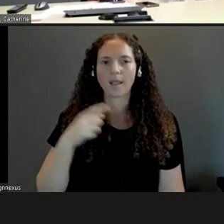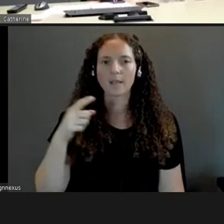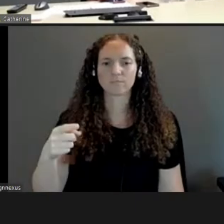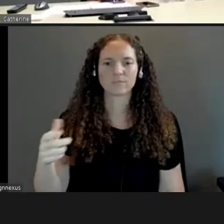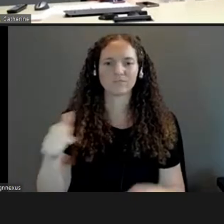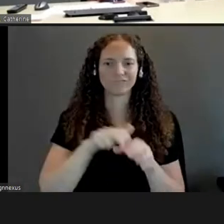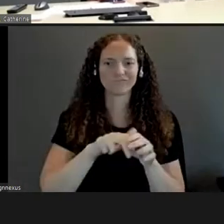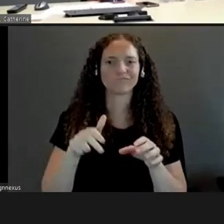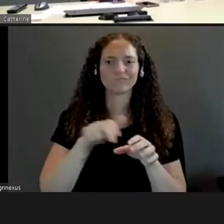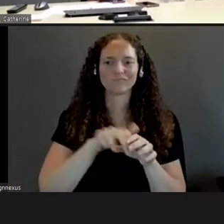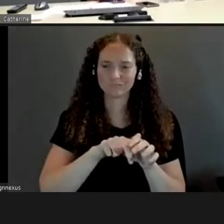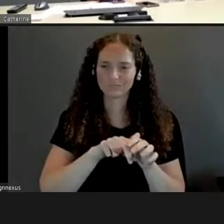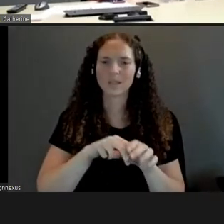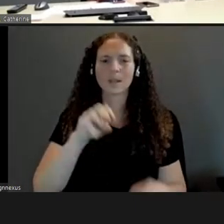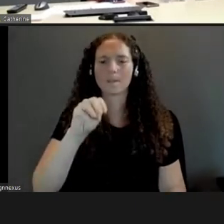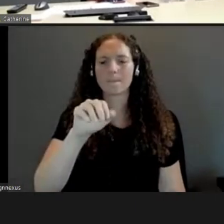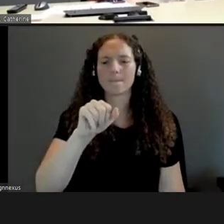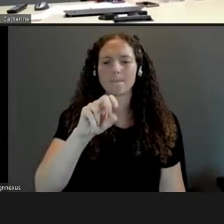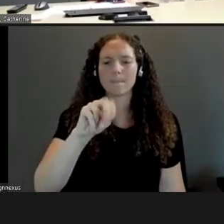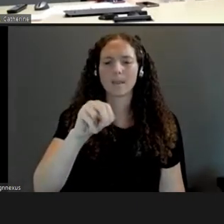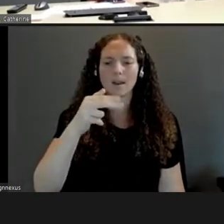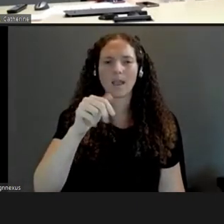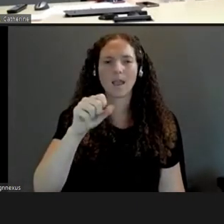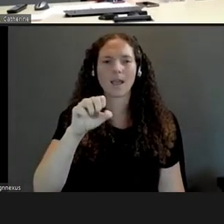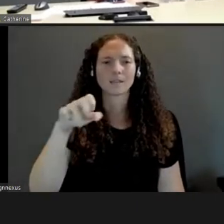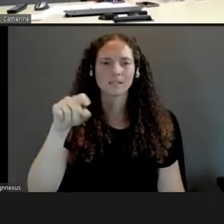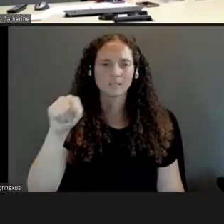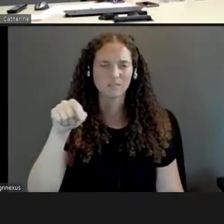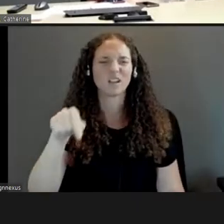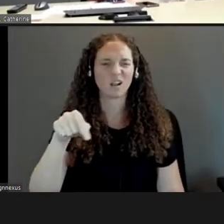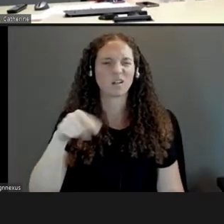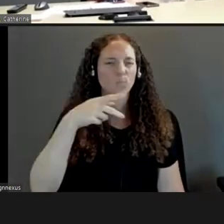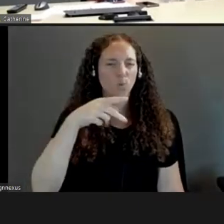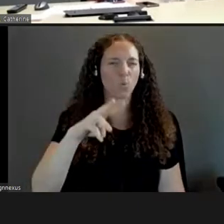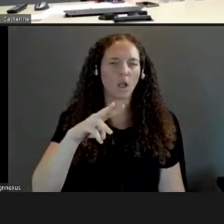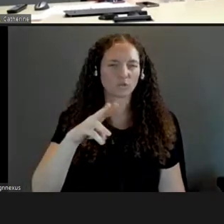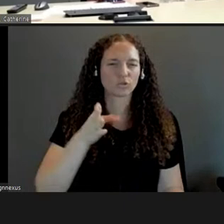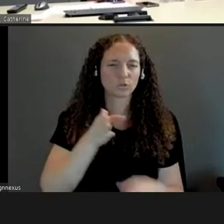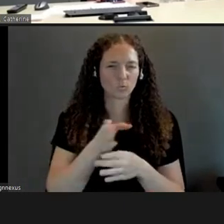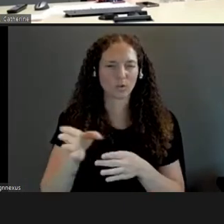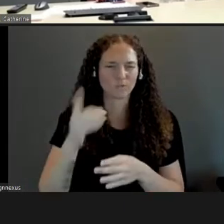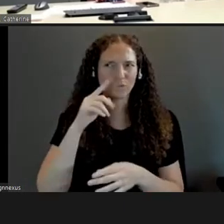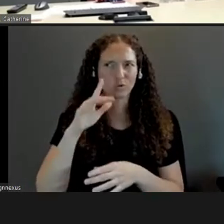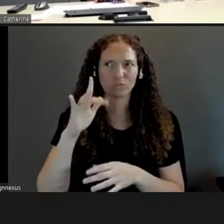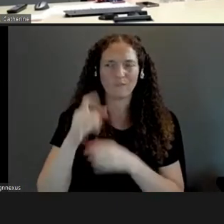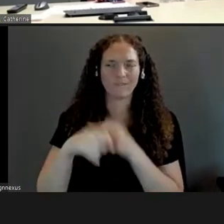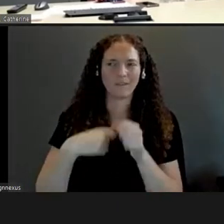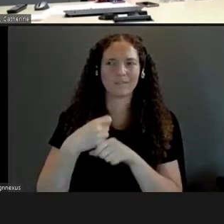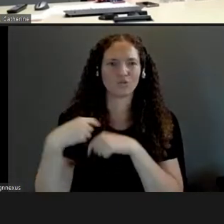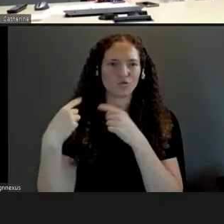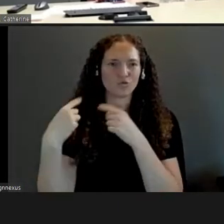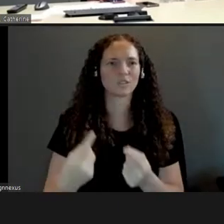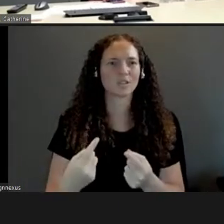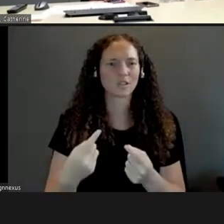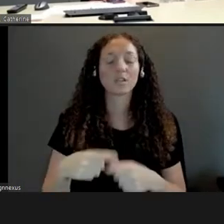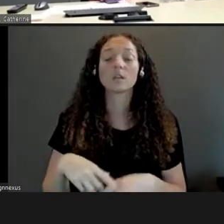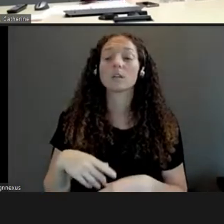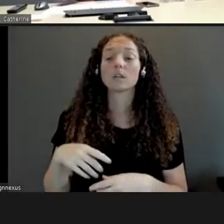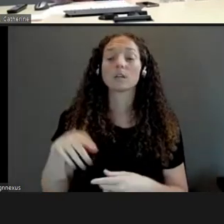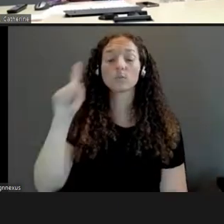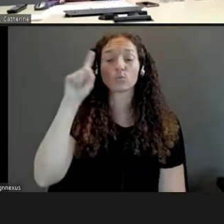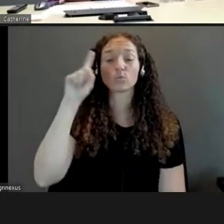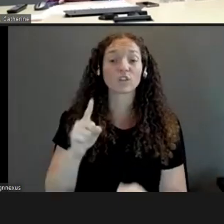the past 25 plus years. The proposed Long Island Railroad Express service reductions on the Port Washington branch